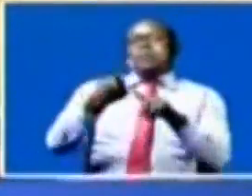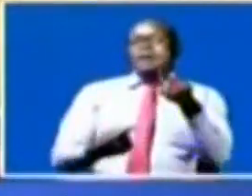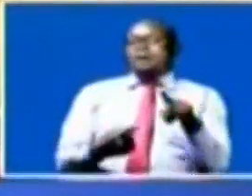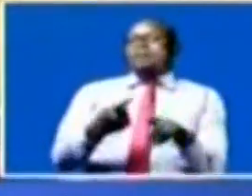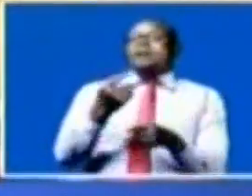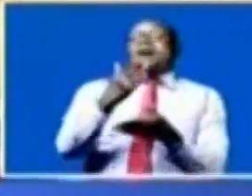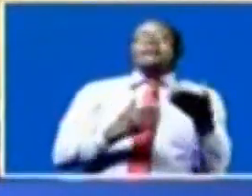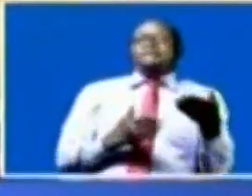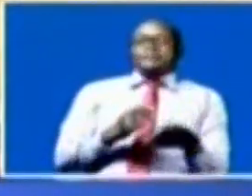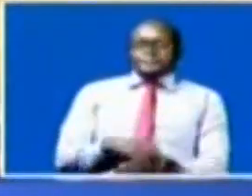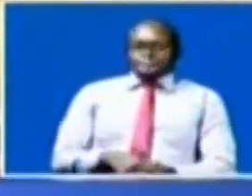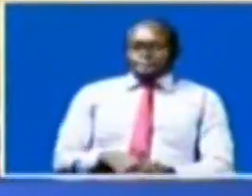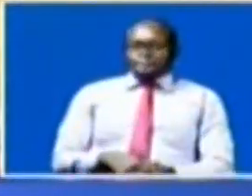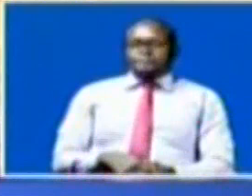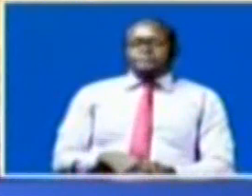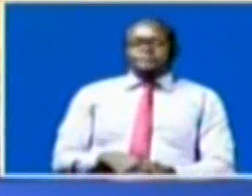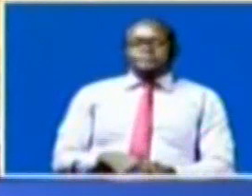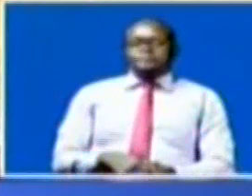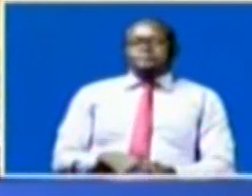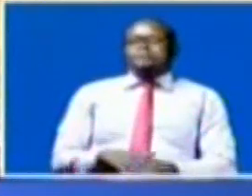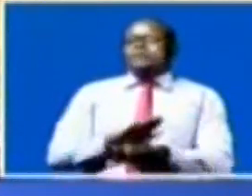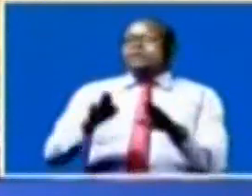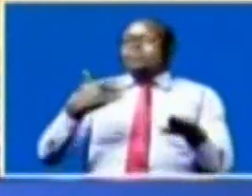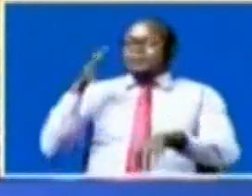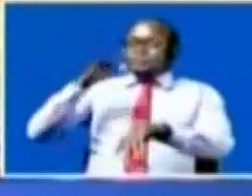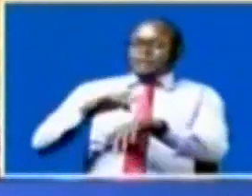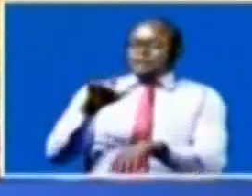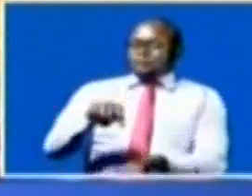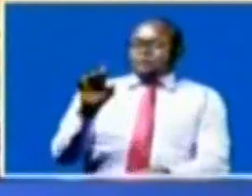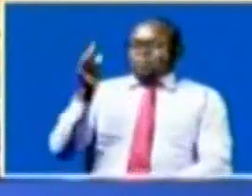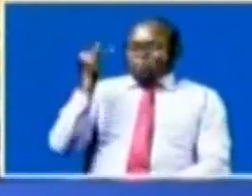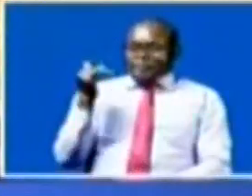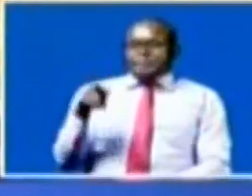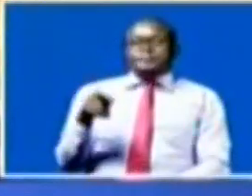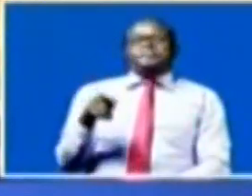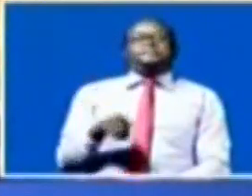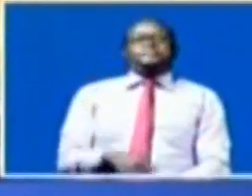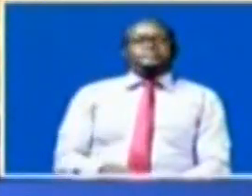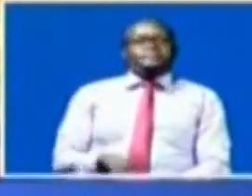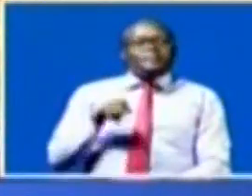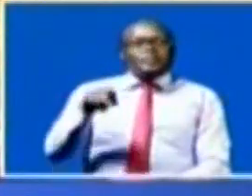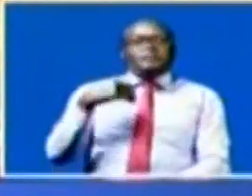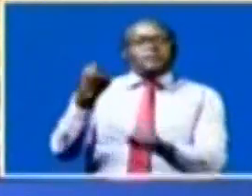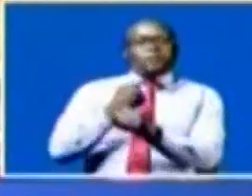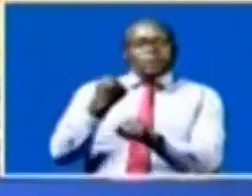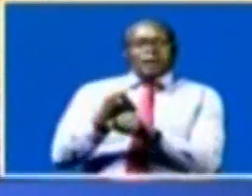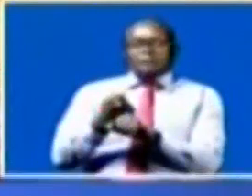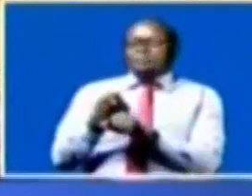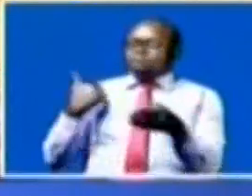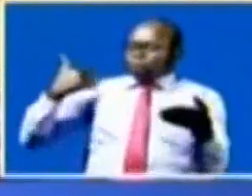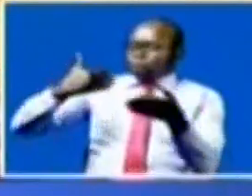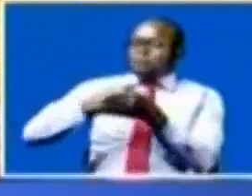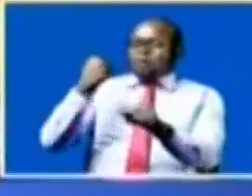1.5 years. Sana sana kika hatutaki kuusa. Hatutaki kuusa kwa ajili sasa wakati ingine. Hii ni kasi ambao tulifanya muda